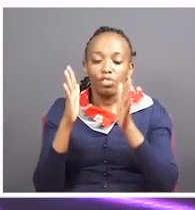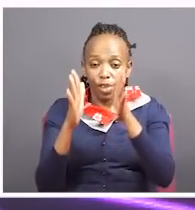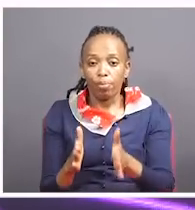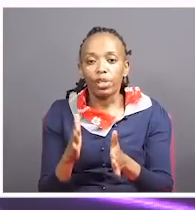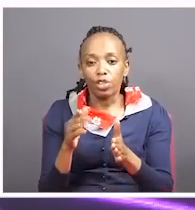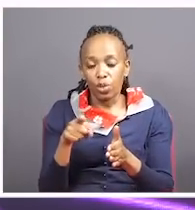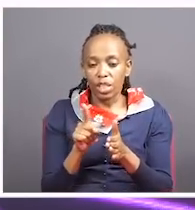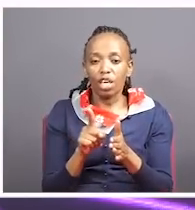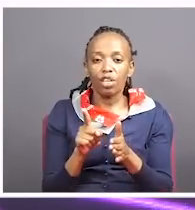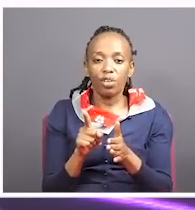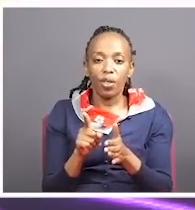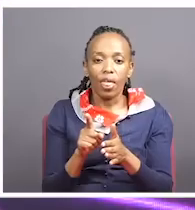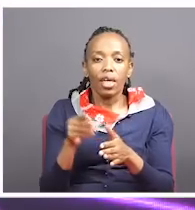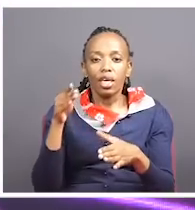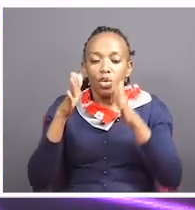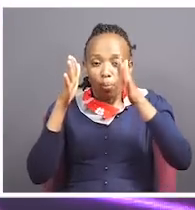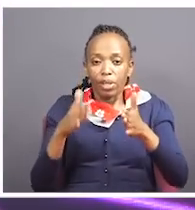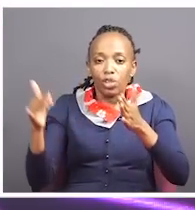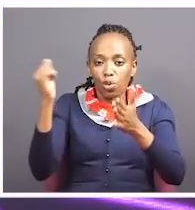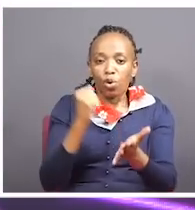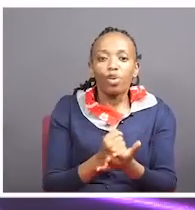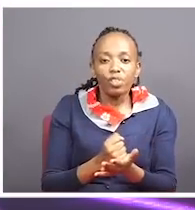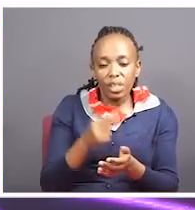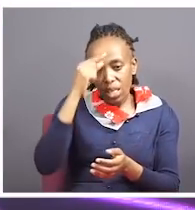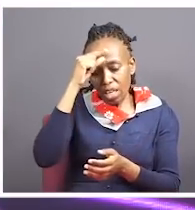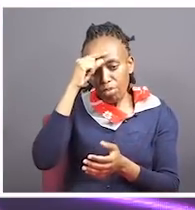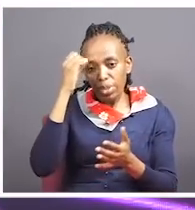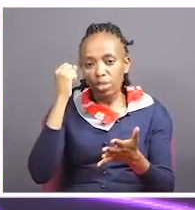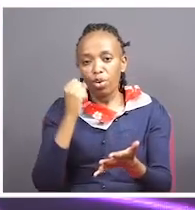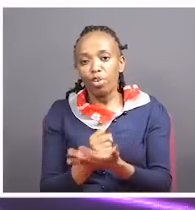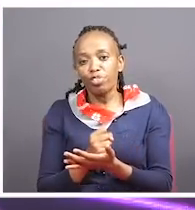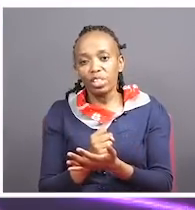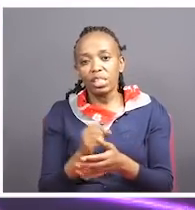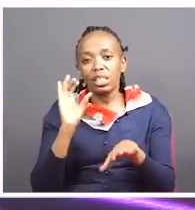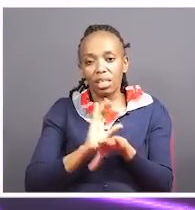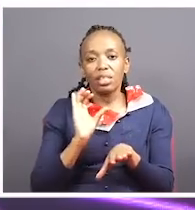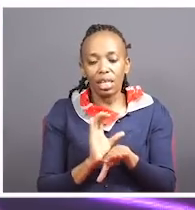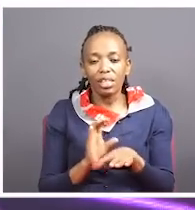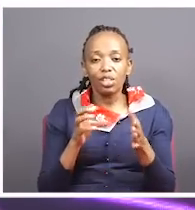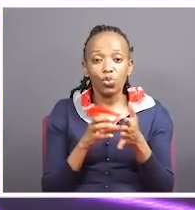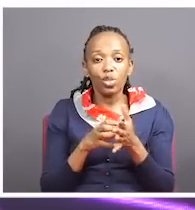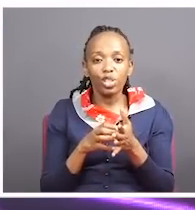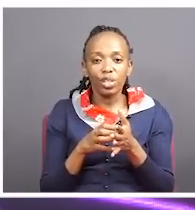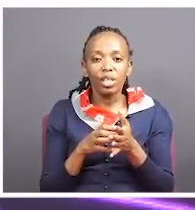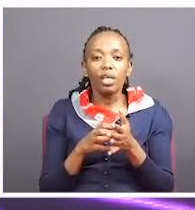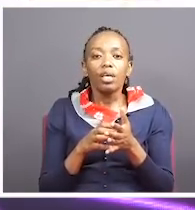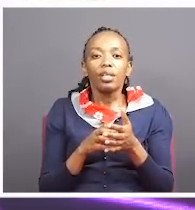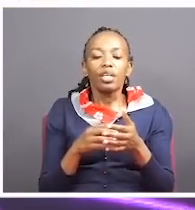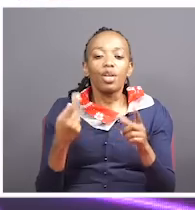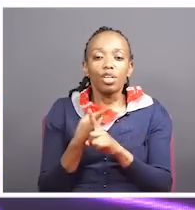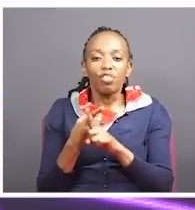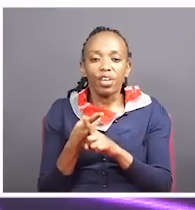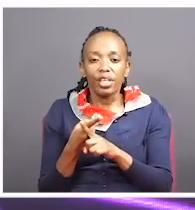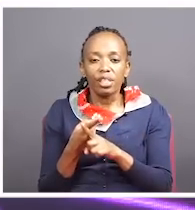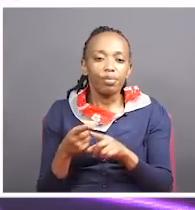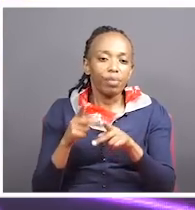for the person you serve. Whether it is in your personal office, it is in a government office, it is in a church situation, whichever